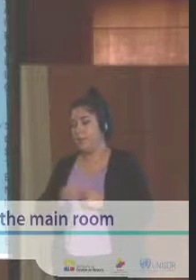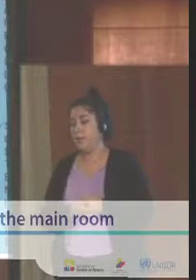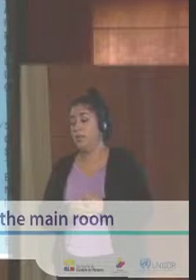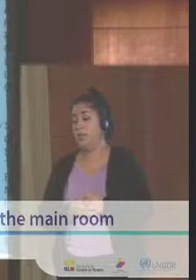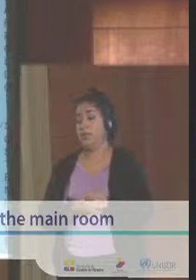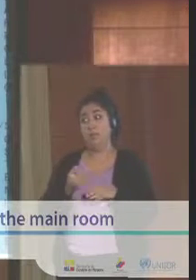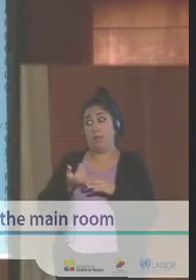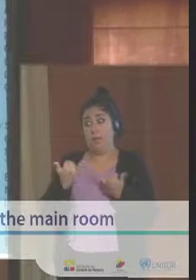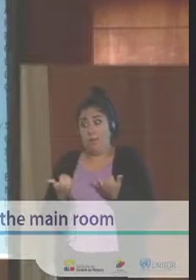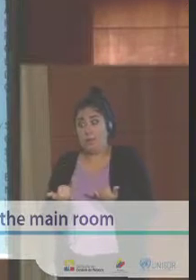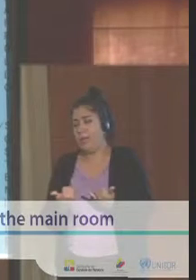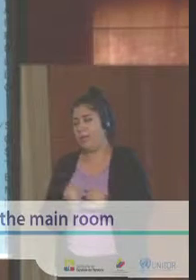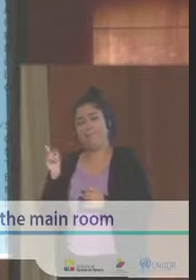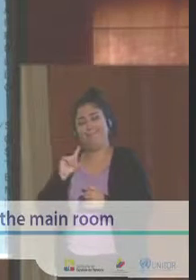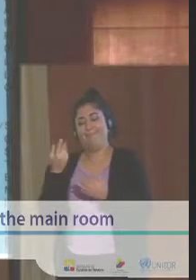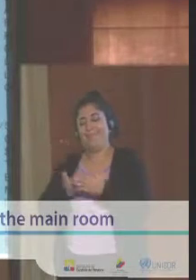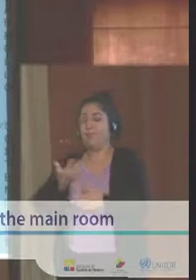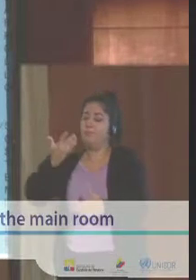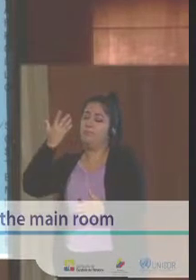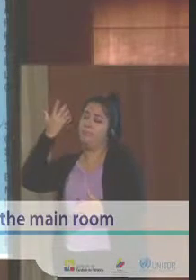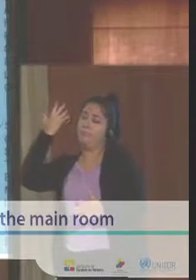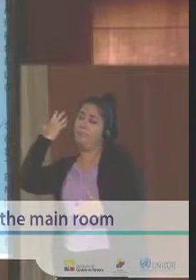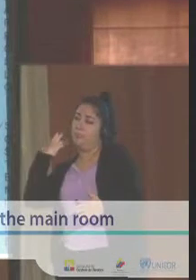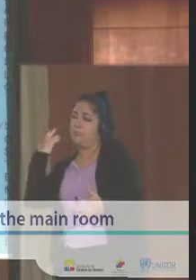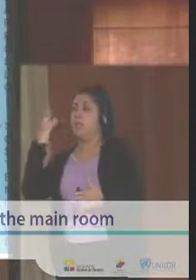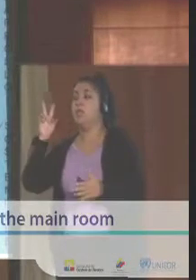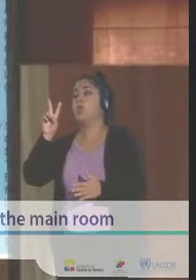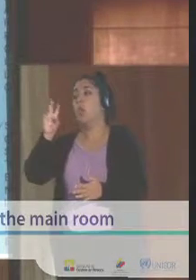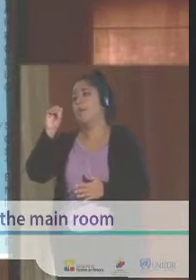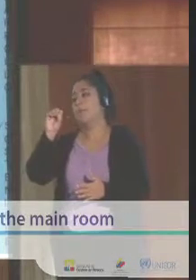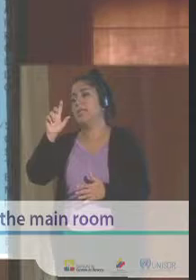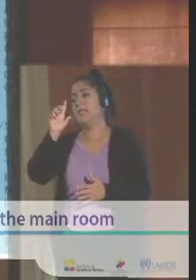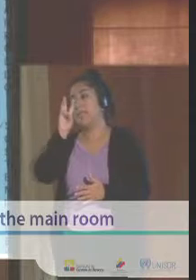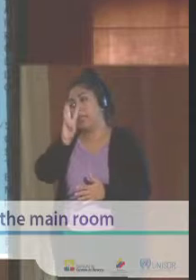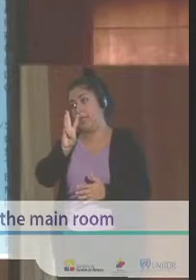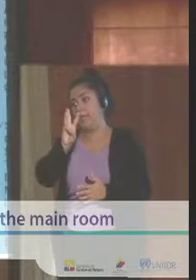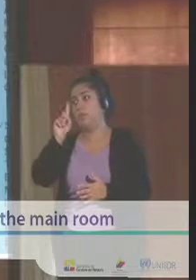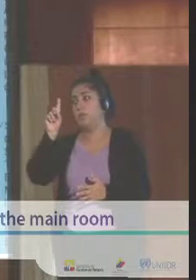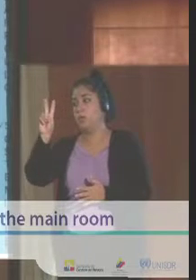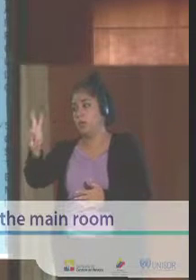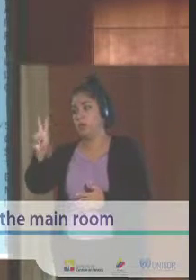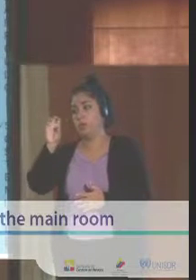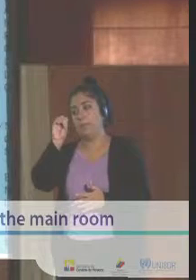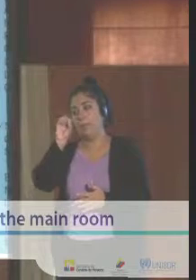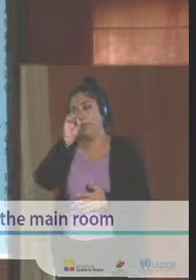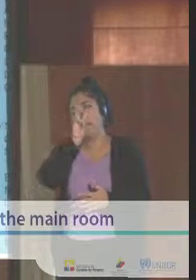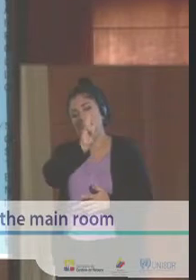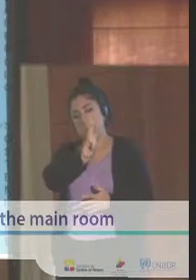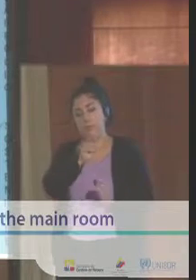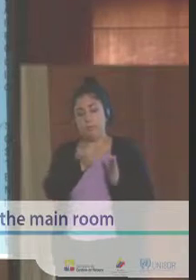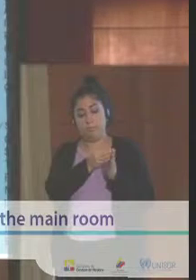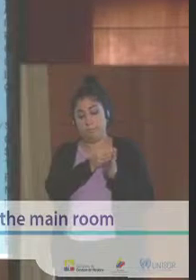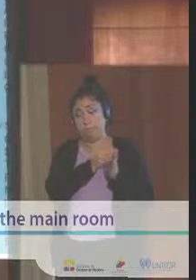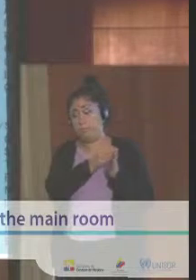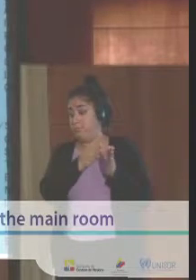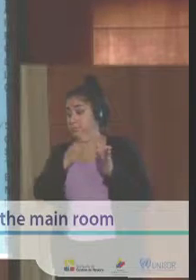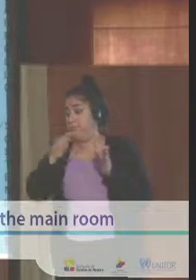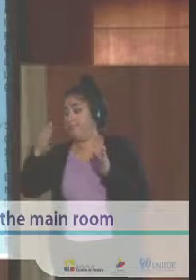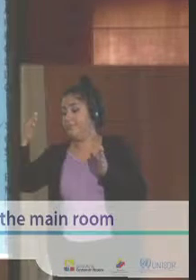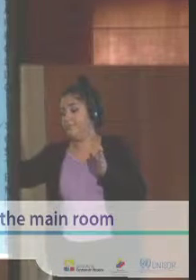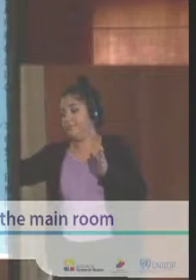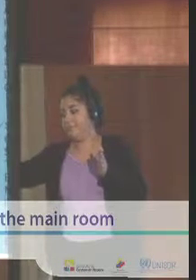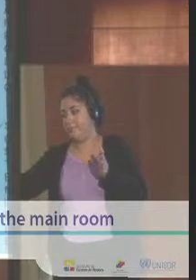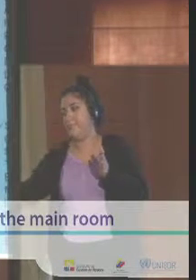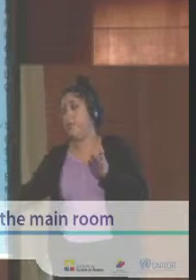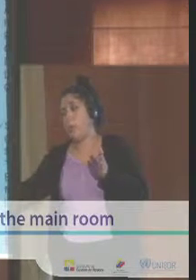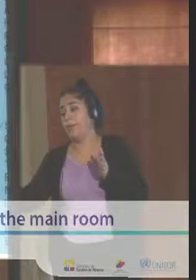this work is not recent. This work started, if I'm not mistaken, in 2006 and 2007, as it